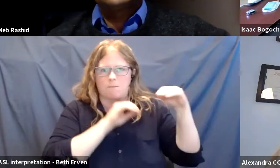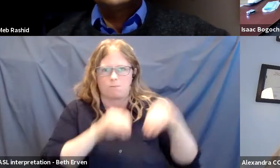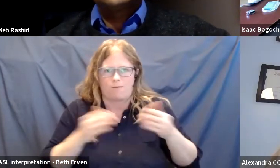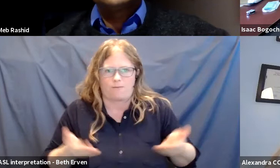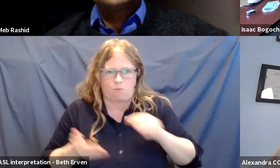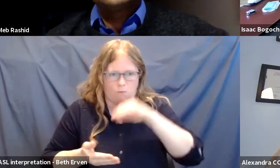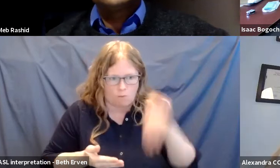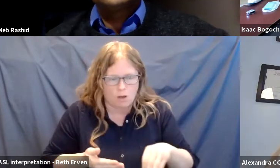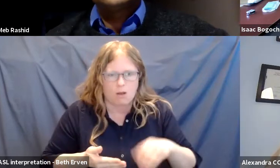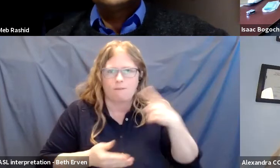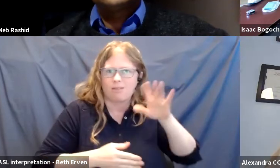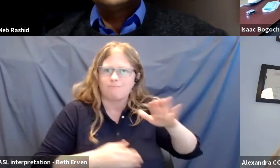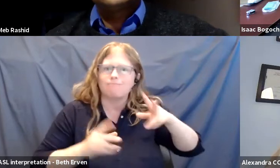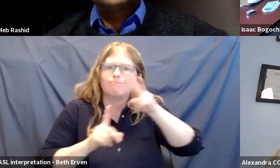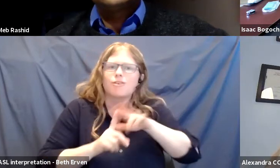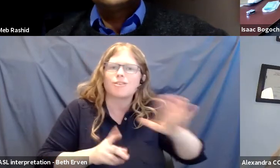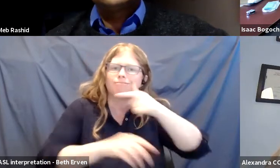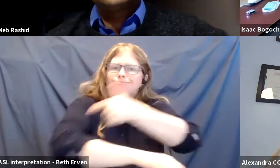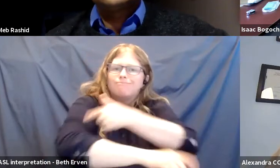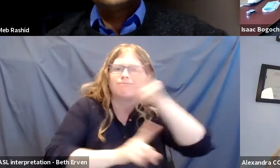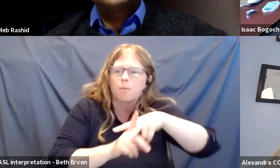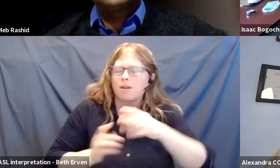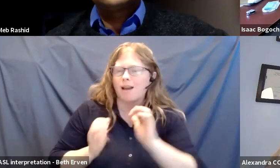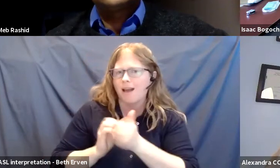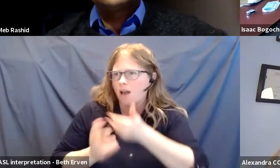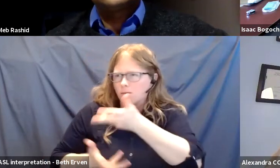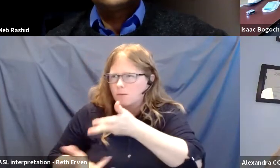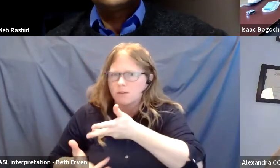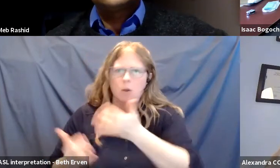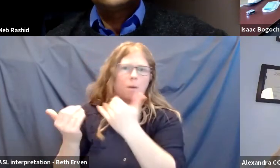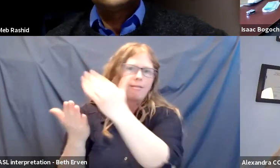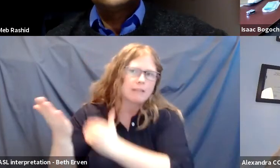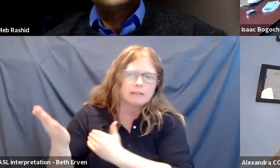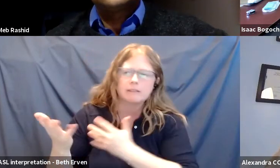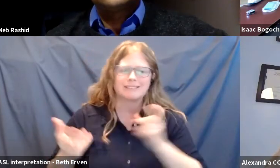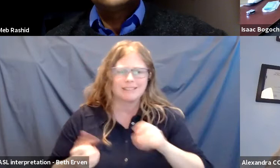the vaccine. We need to advocate for them, and with whom?